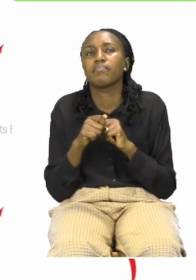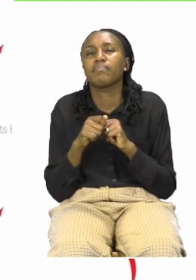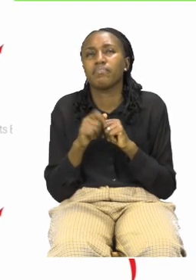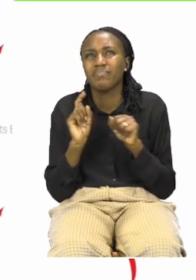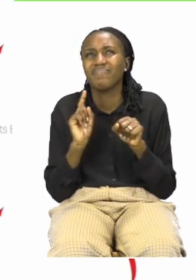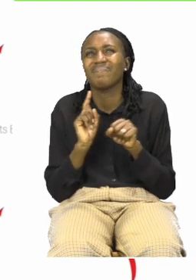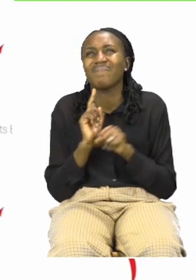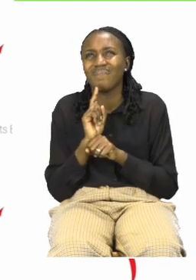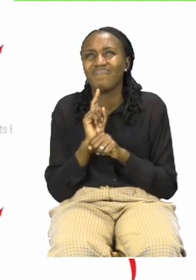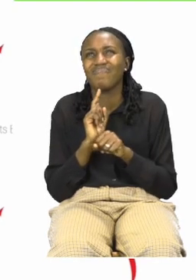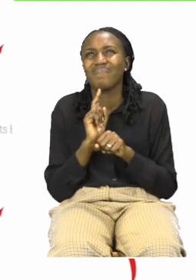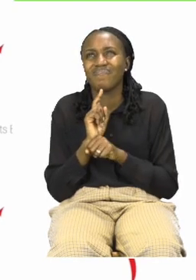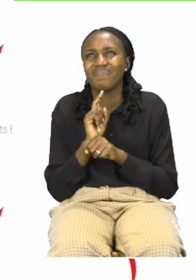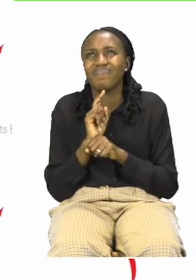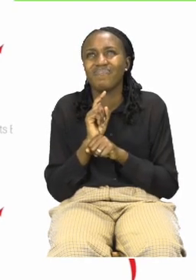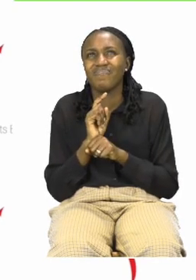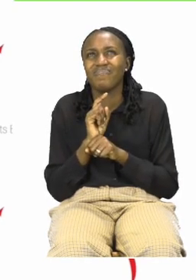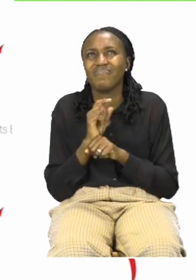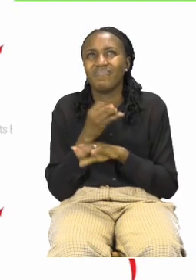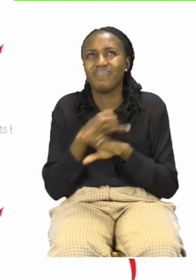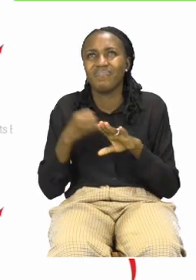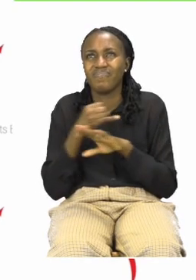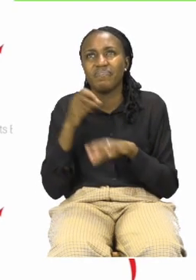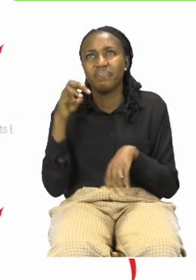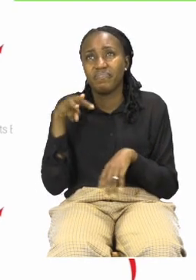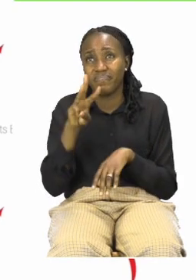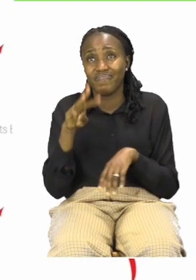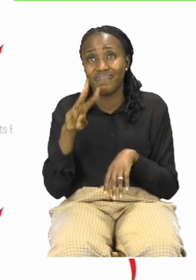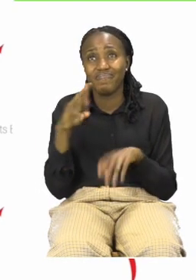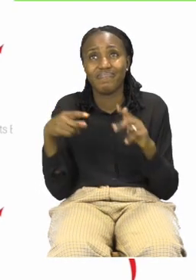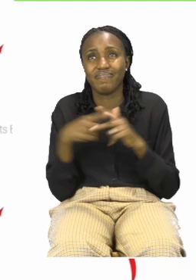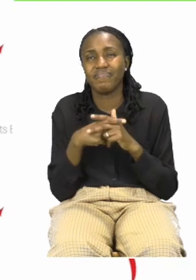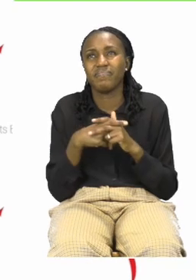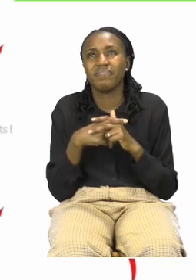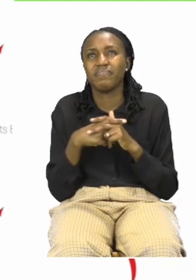place that golf was actually played was in Walvis Bay.